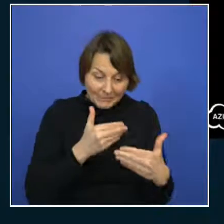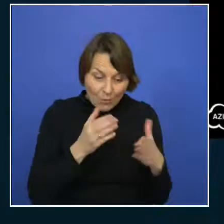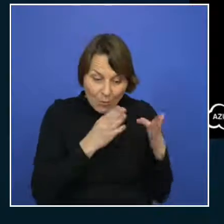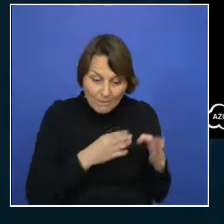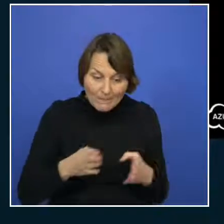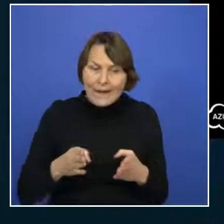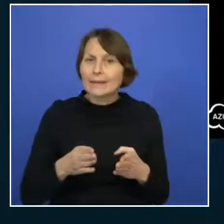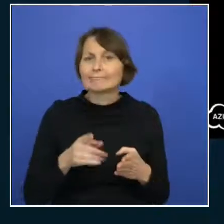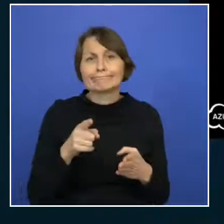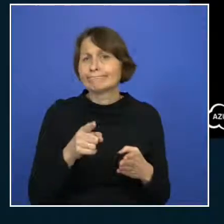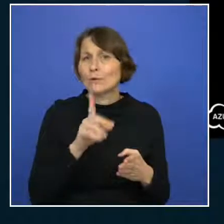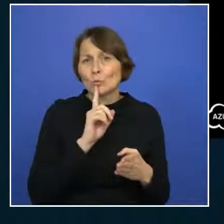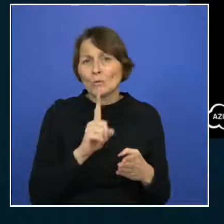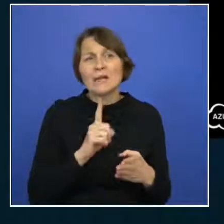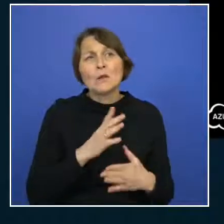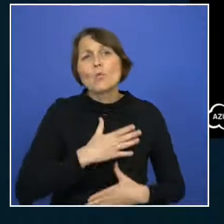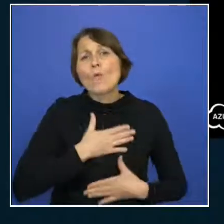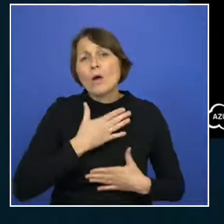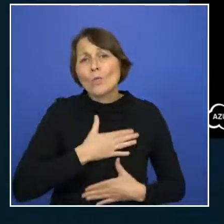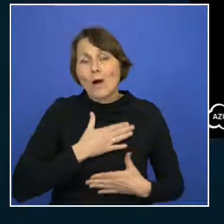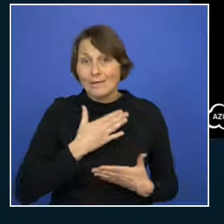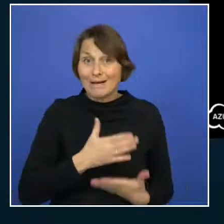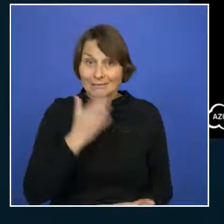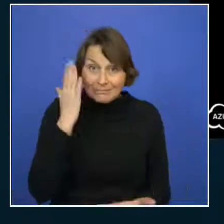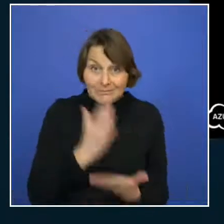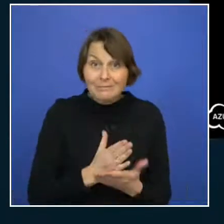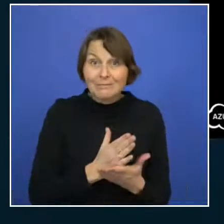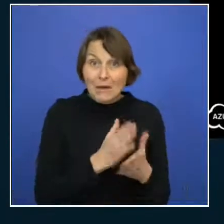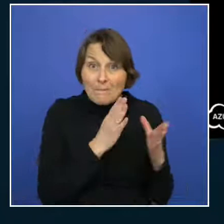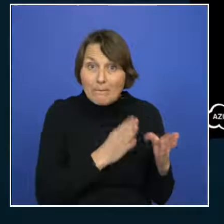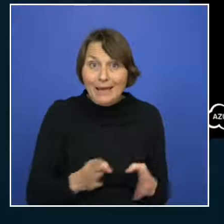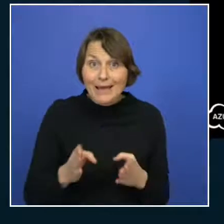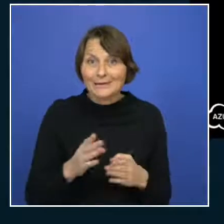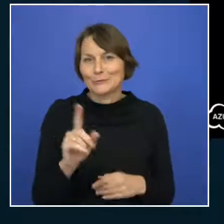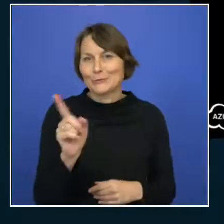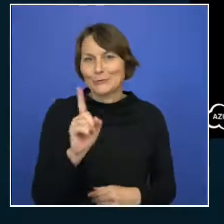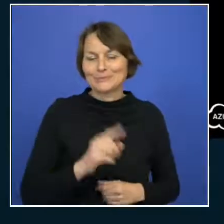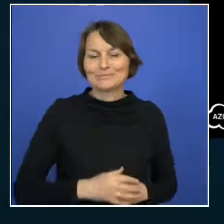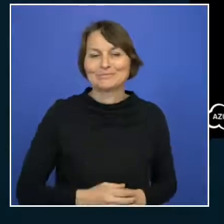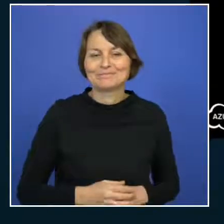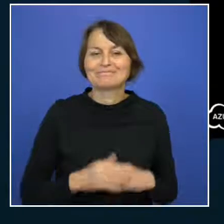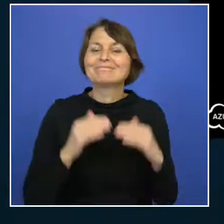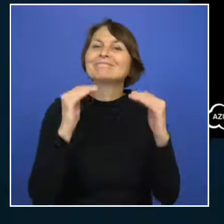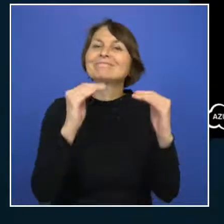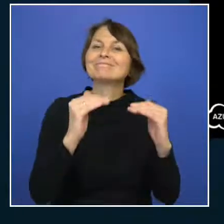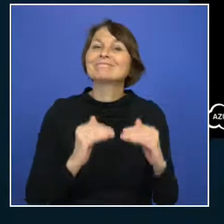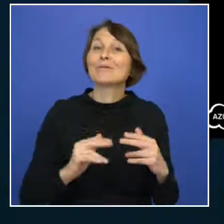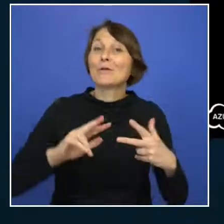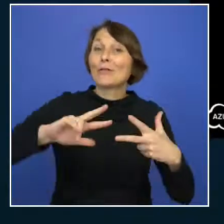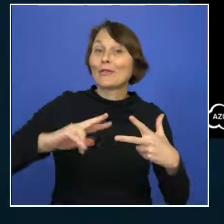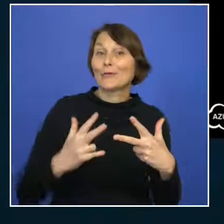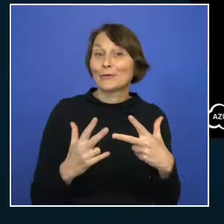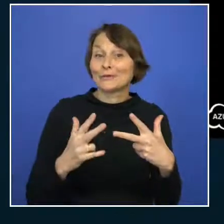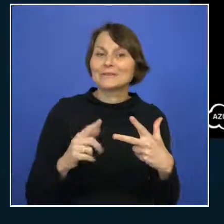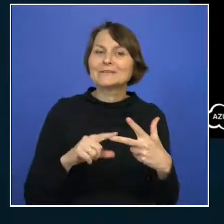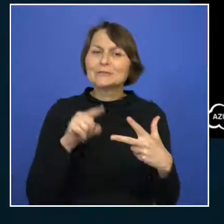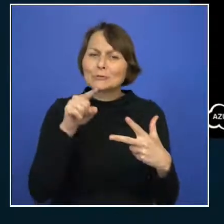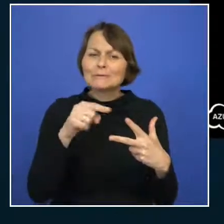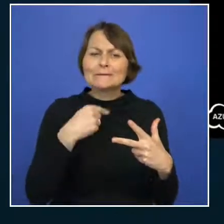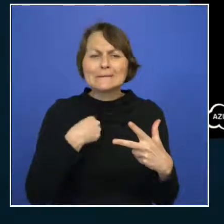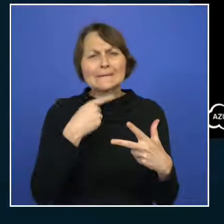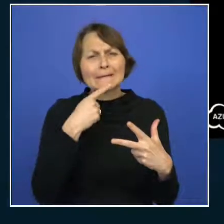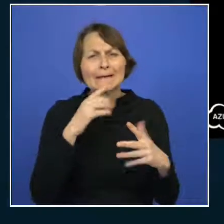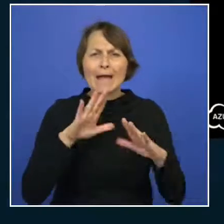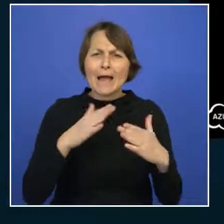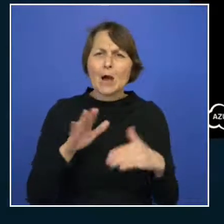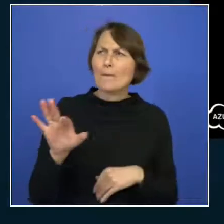And lesson 3, choose the right services. So aside from choosing the right cloud provider, for